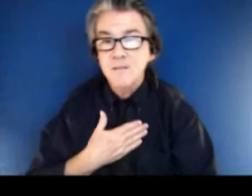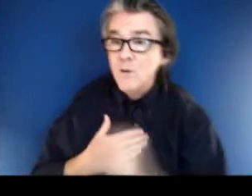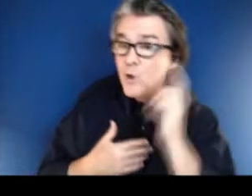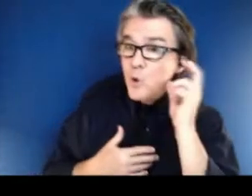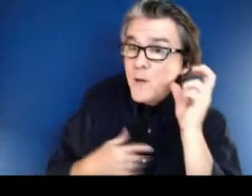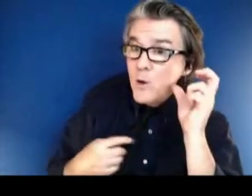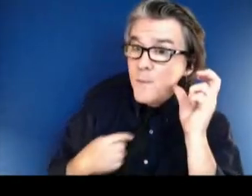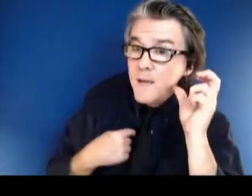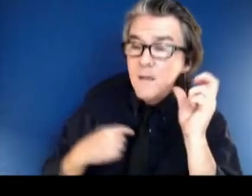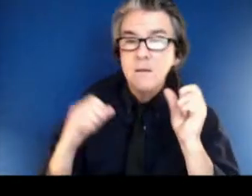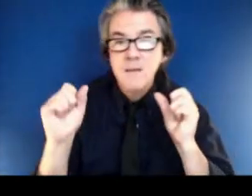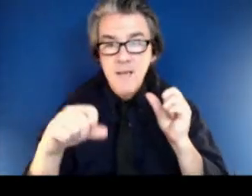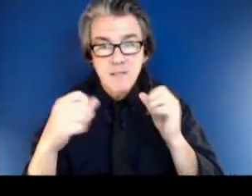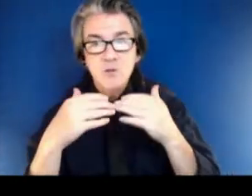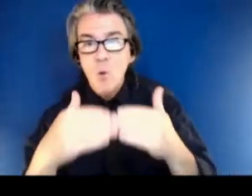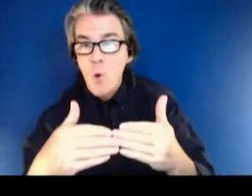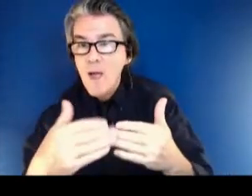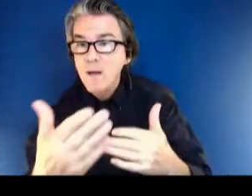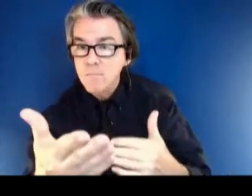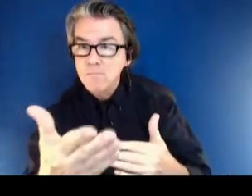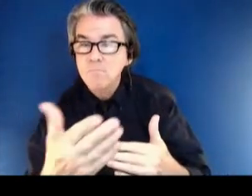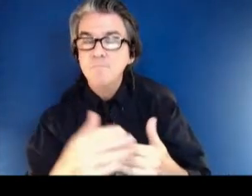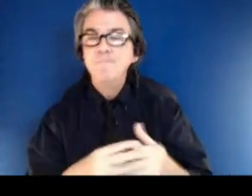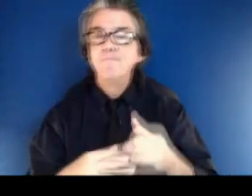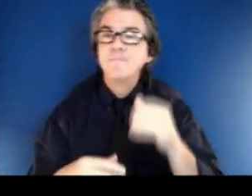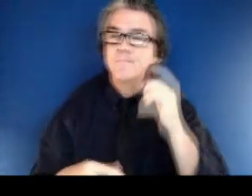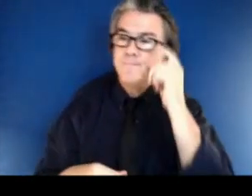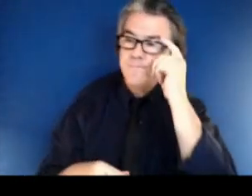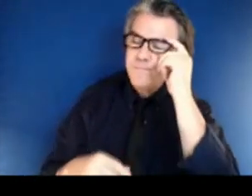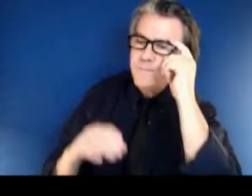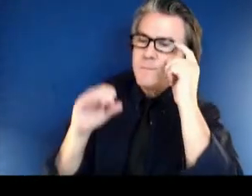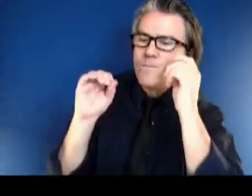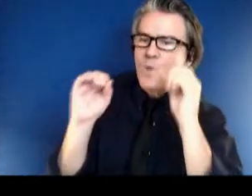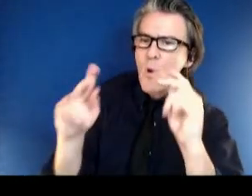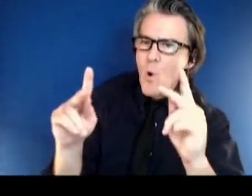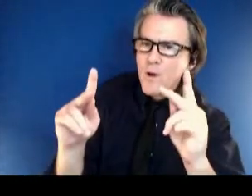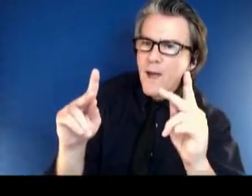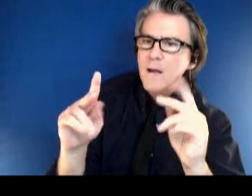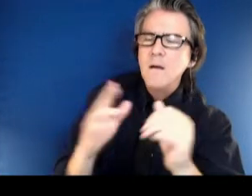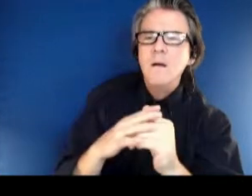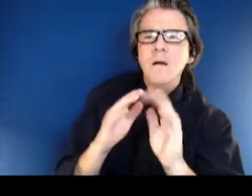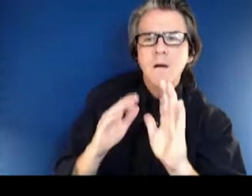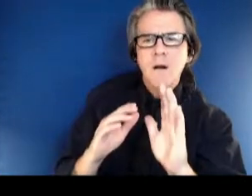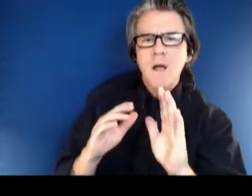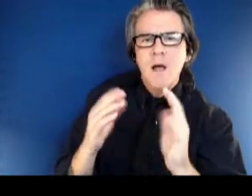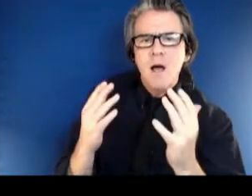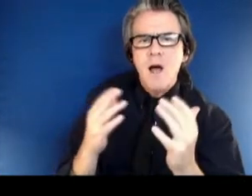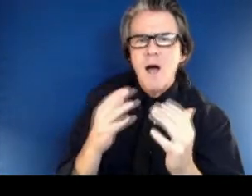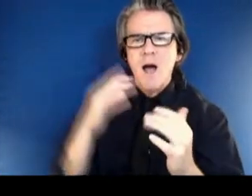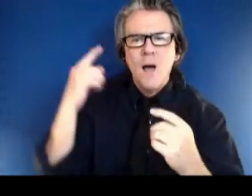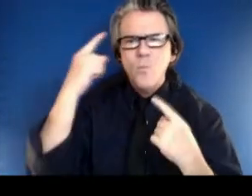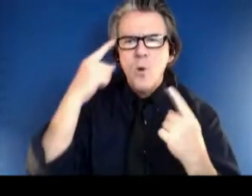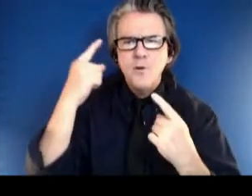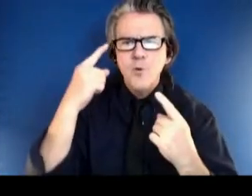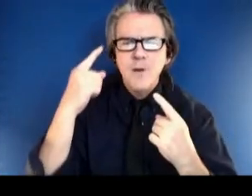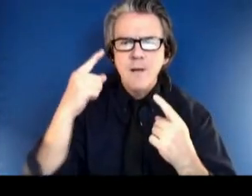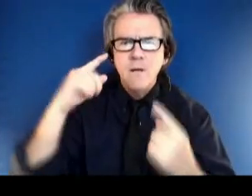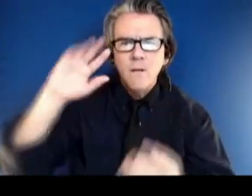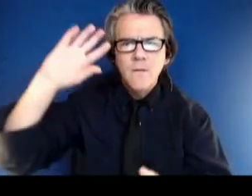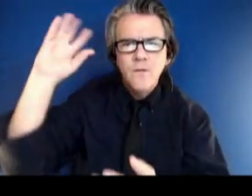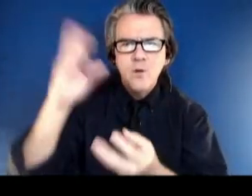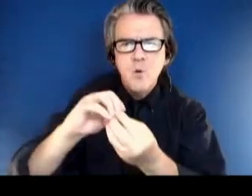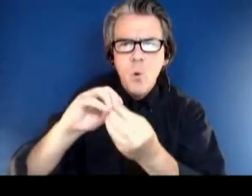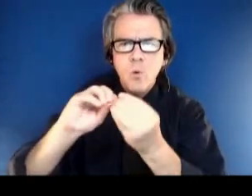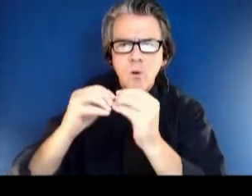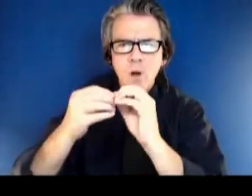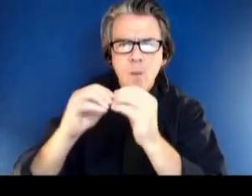Hi, can you hear me? Yes, I can hear you. Go ahead. Okay, sorry about that. I was wondering, how could the total number